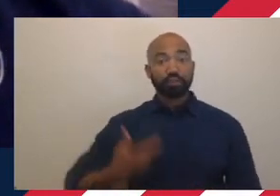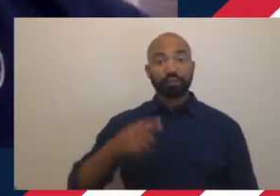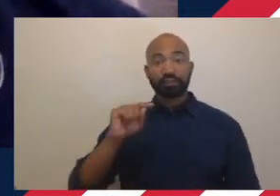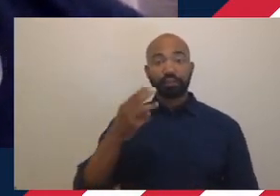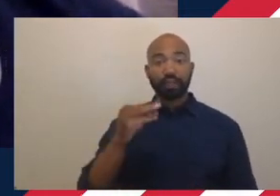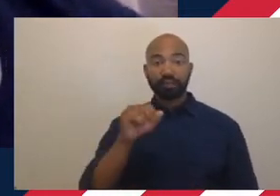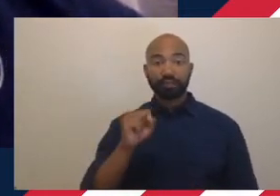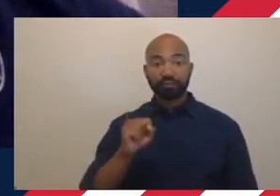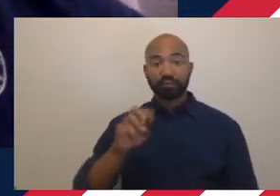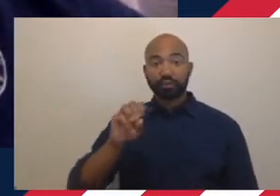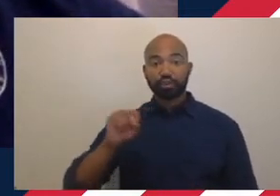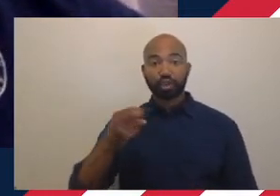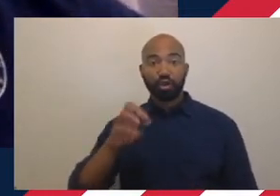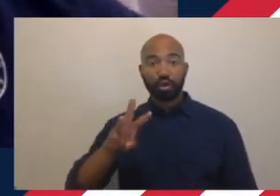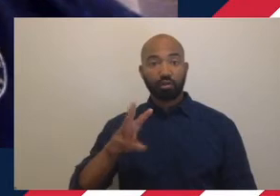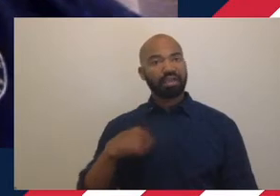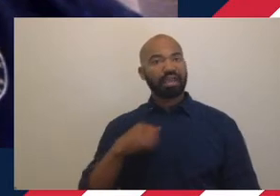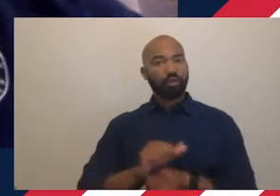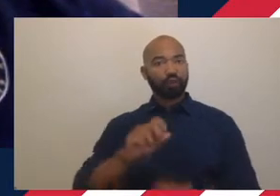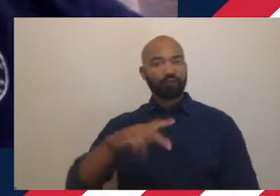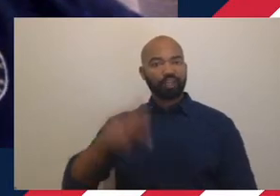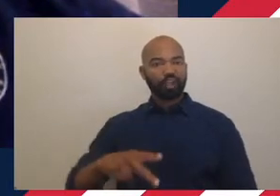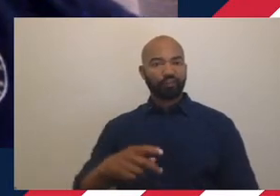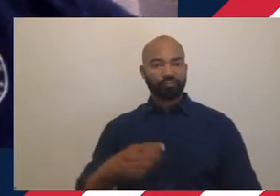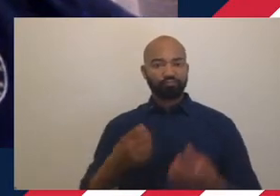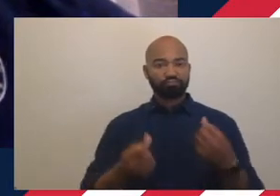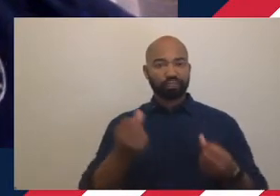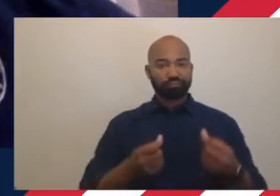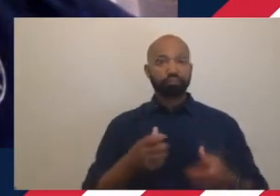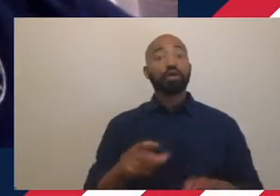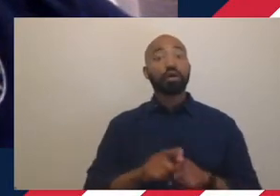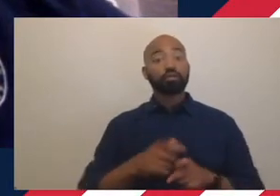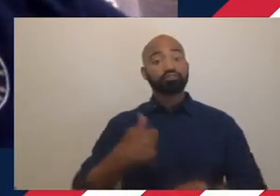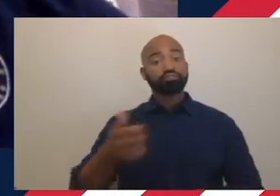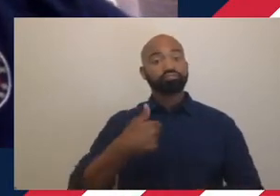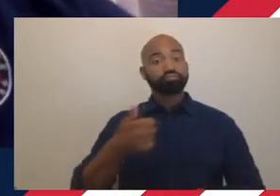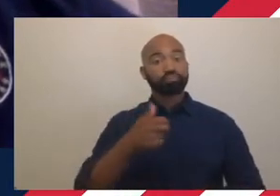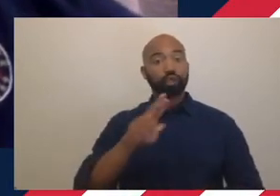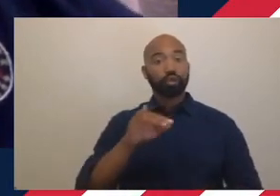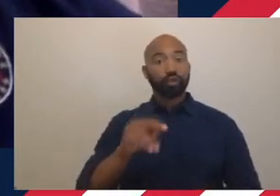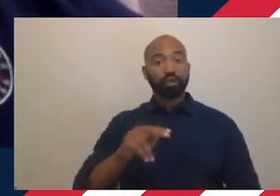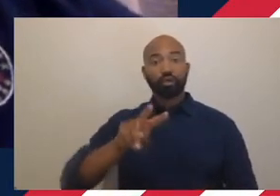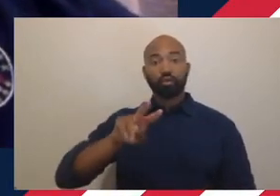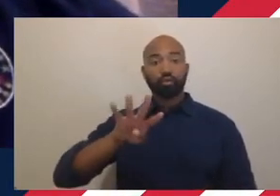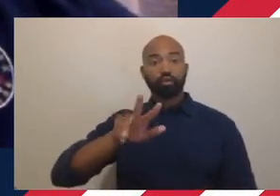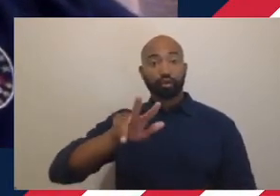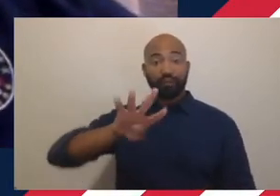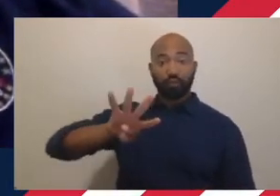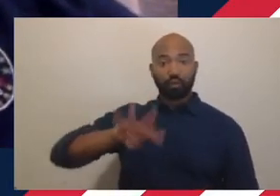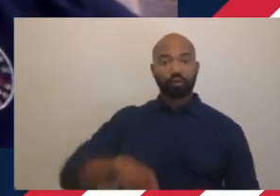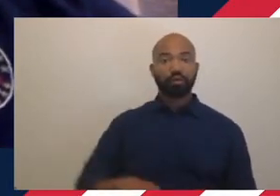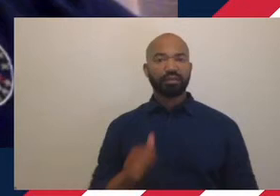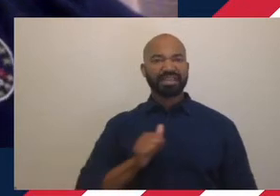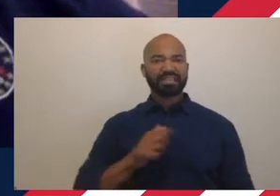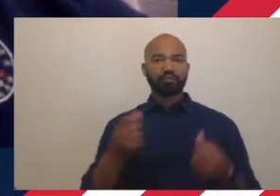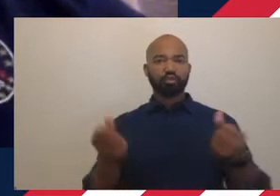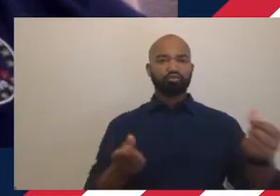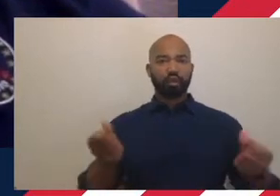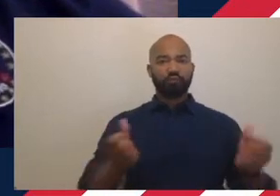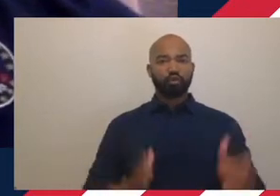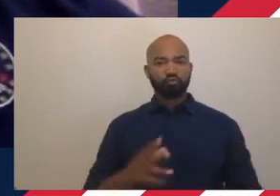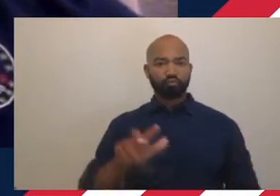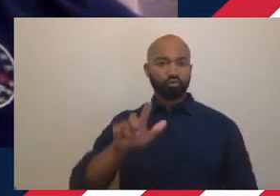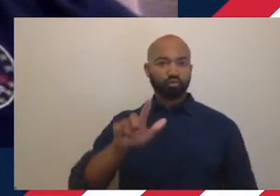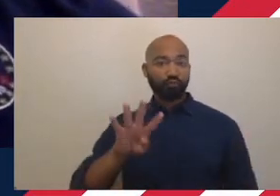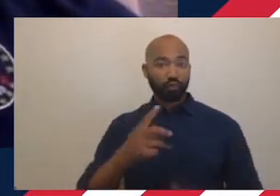bus captain in Philadelphia and a member of Transport Workers Union Local 234. I've been a driver for 20 years.